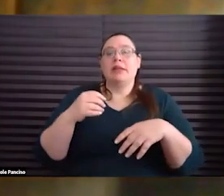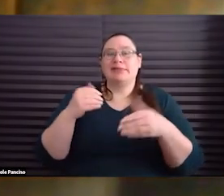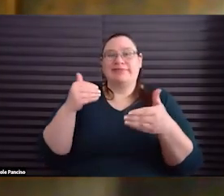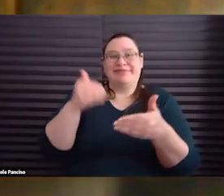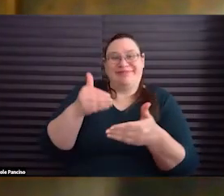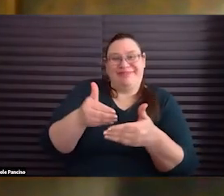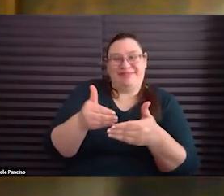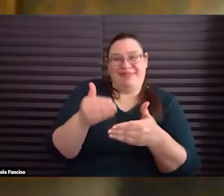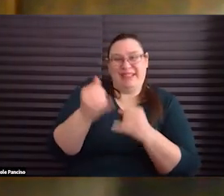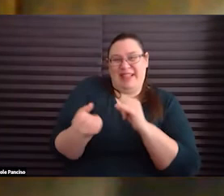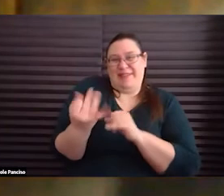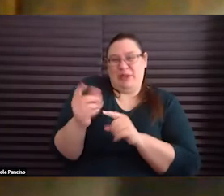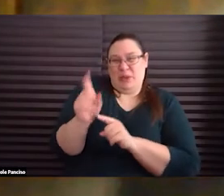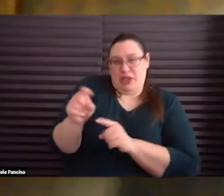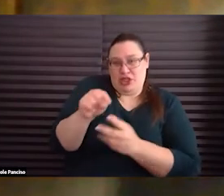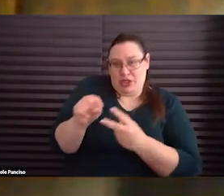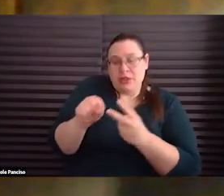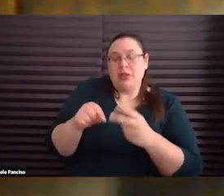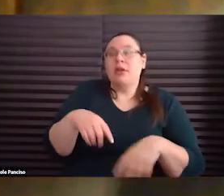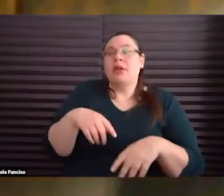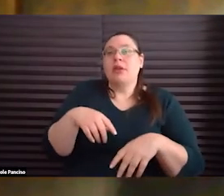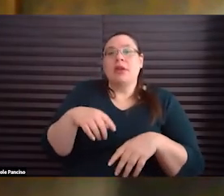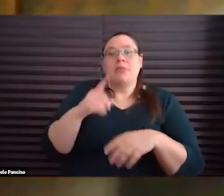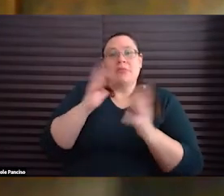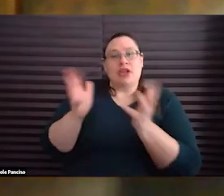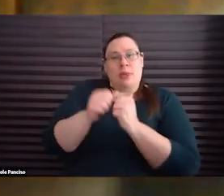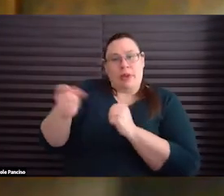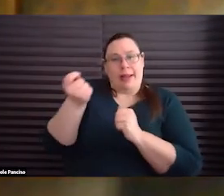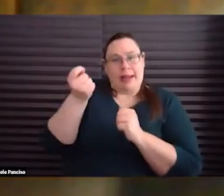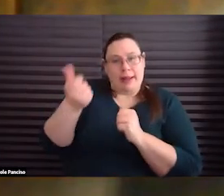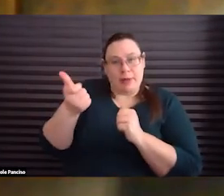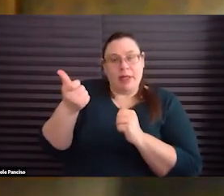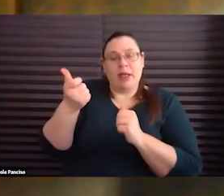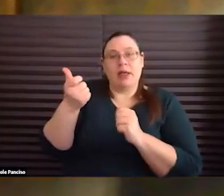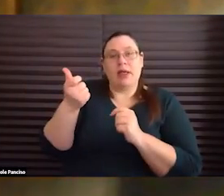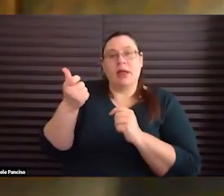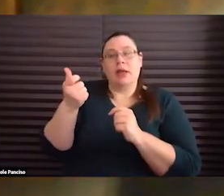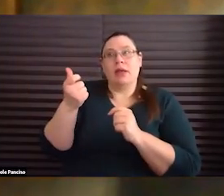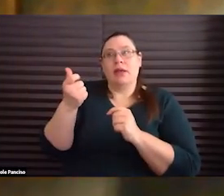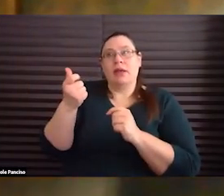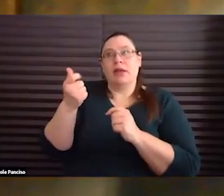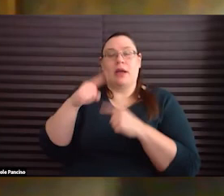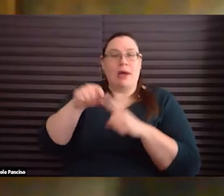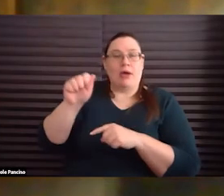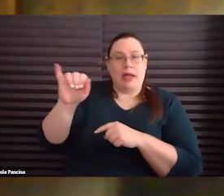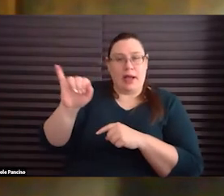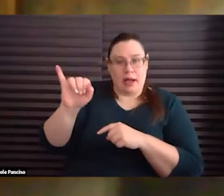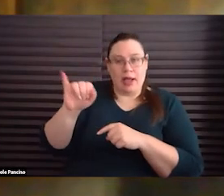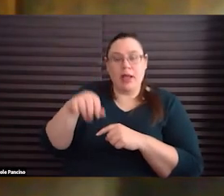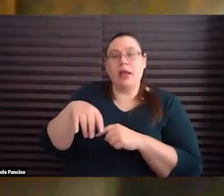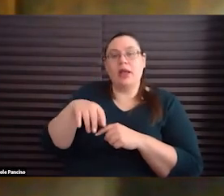the last couple of questions. I want to talk with you a little bit just about AI, and your